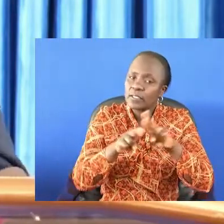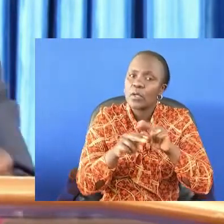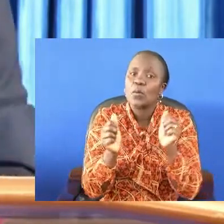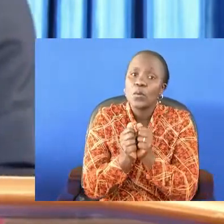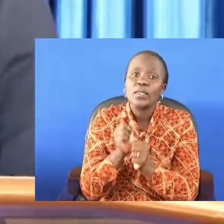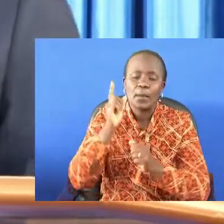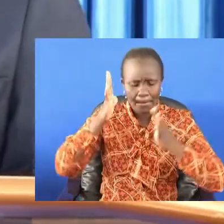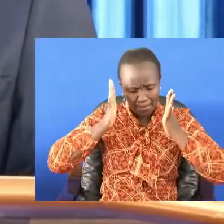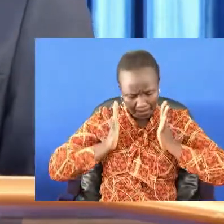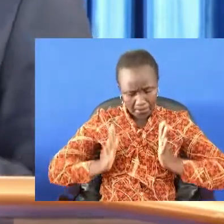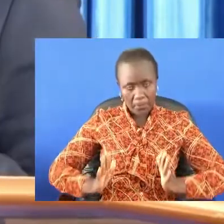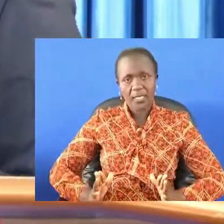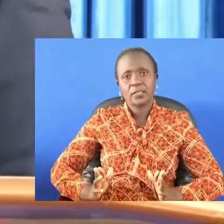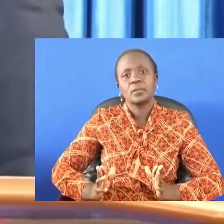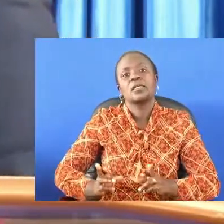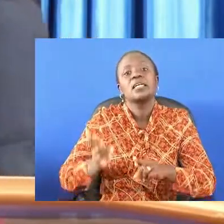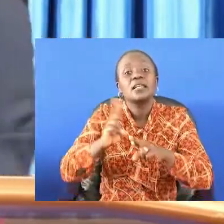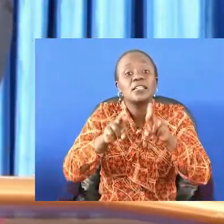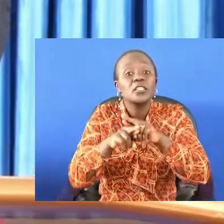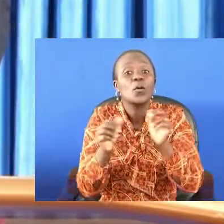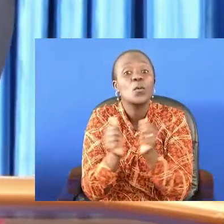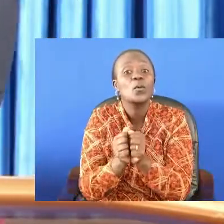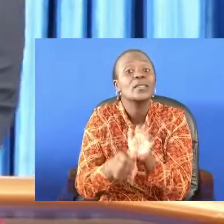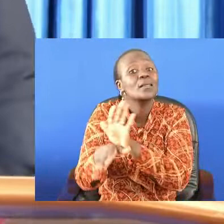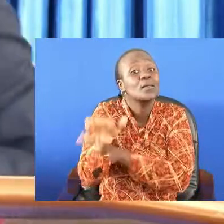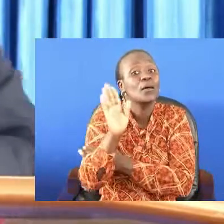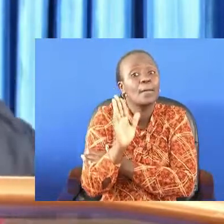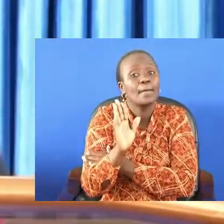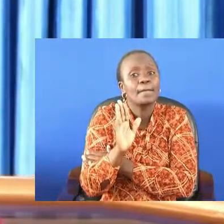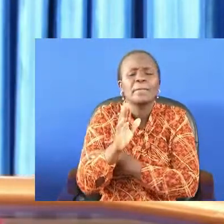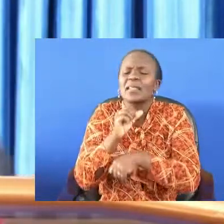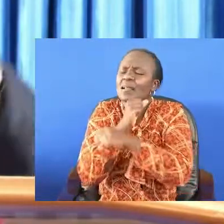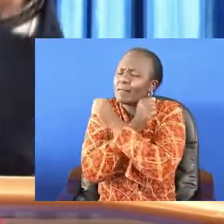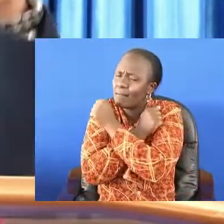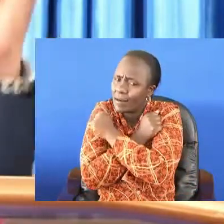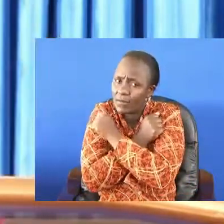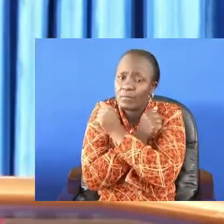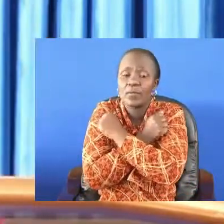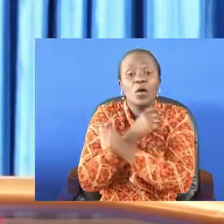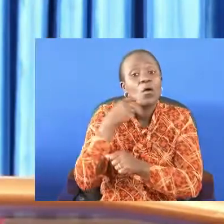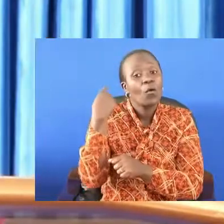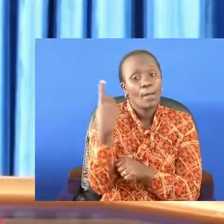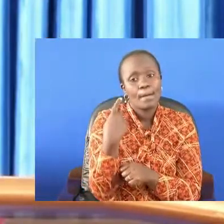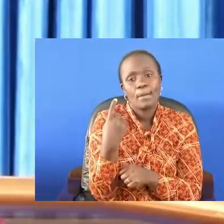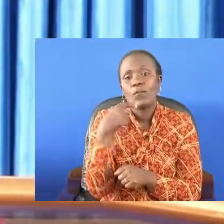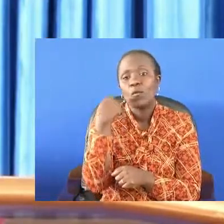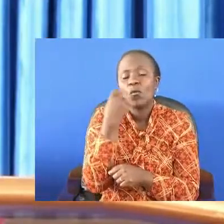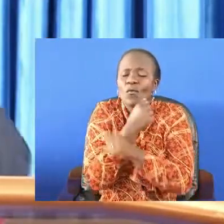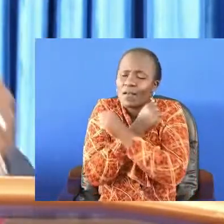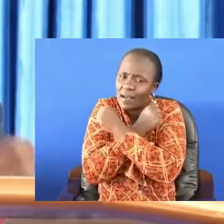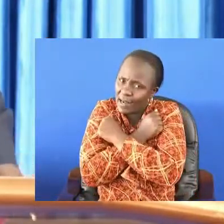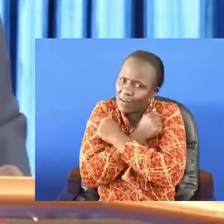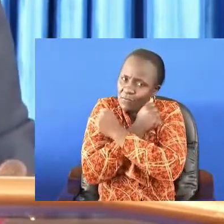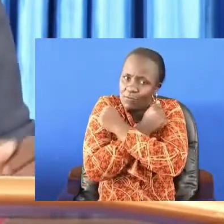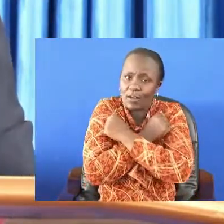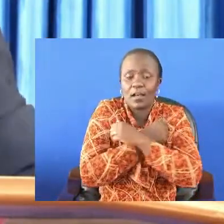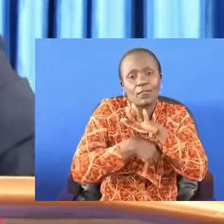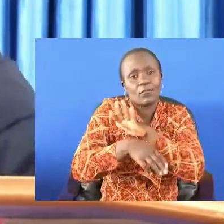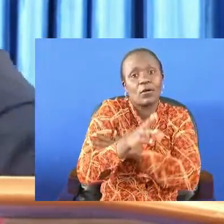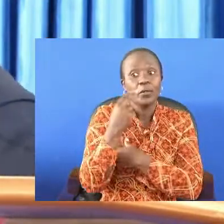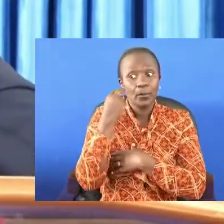Him. And that's what I'm calling passion for Christ. It's only people who are passionate that they see what